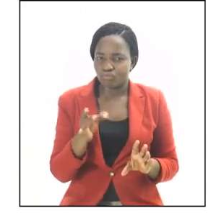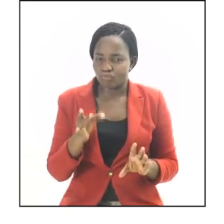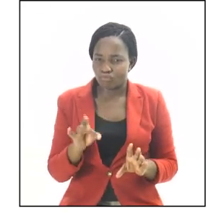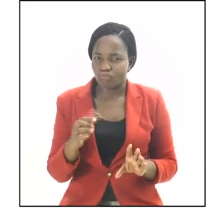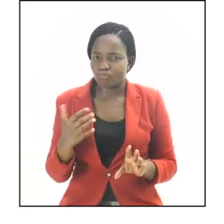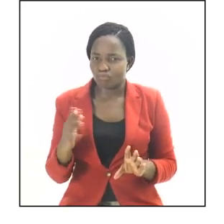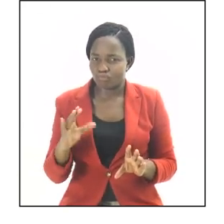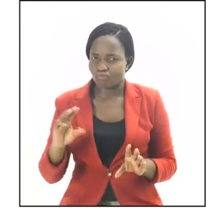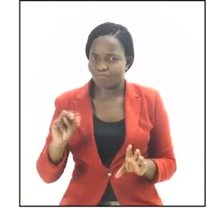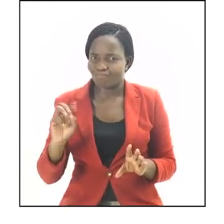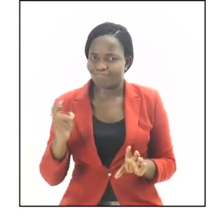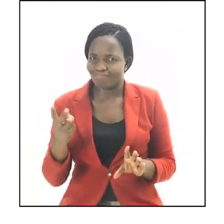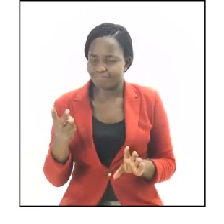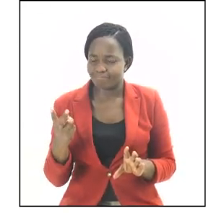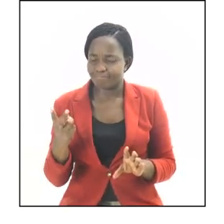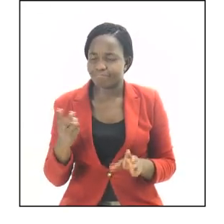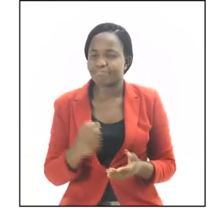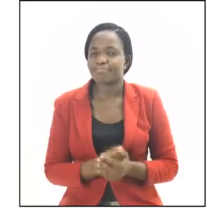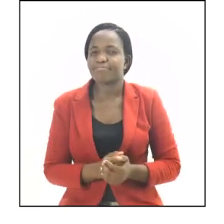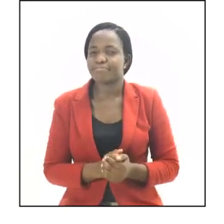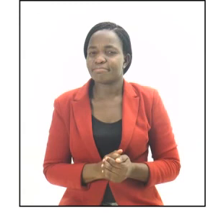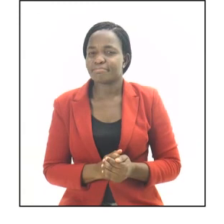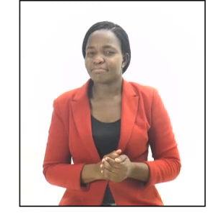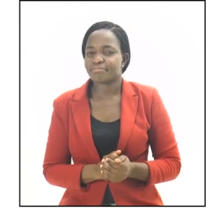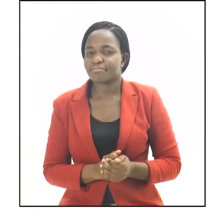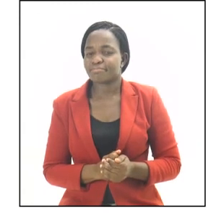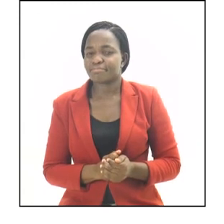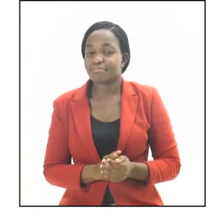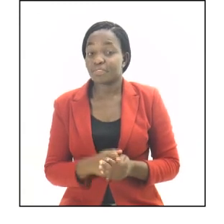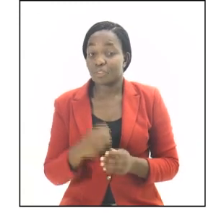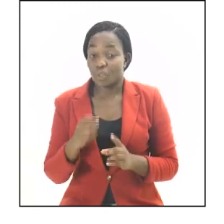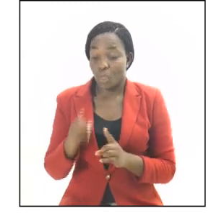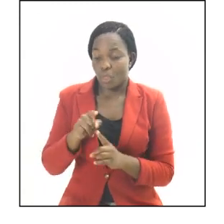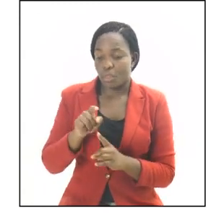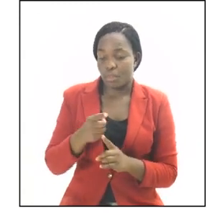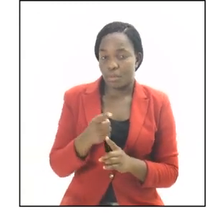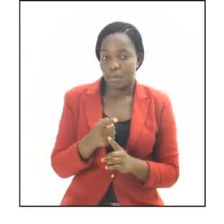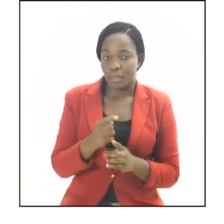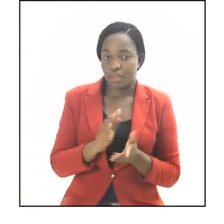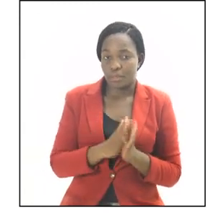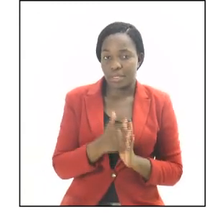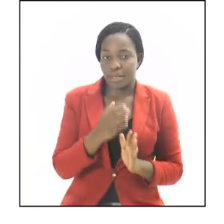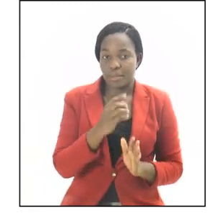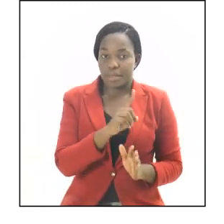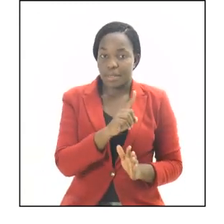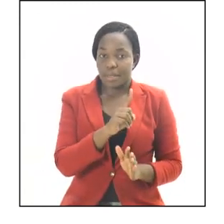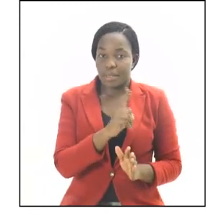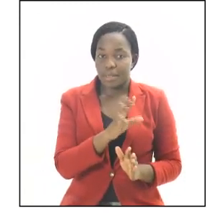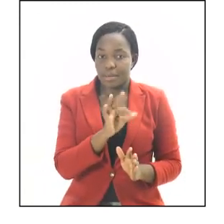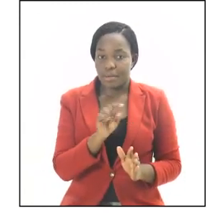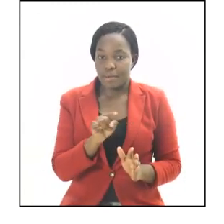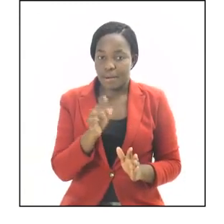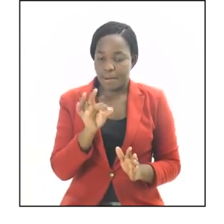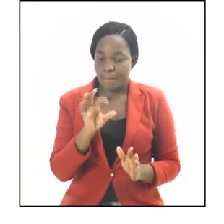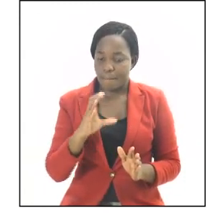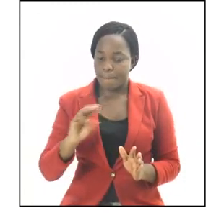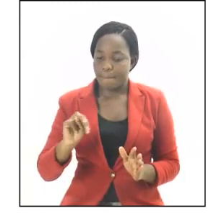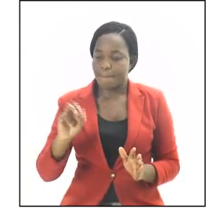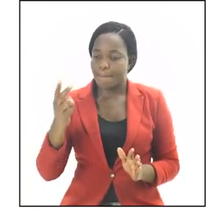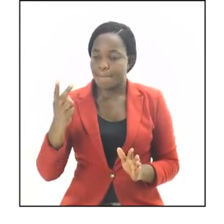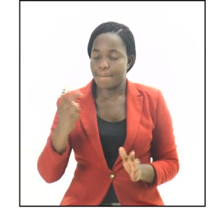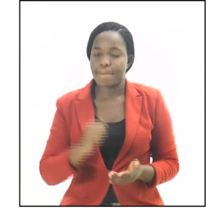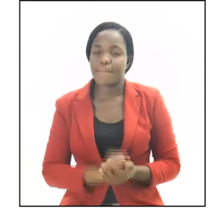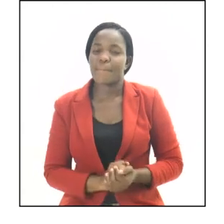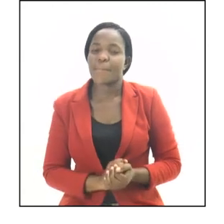19.885 centimeters squared. To one decimal place, it would be 19.9